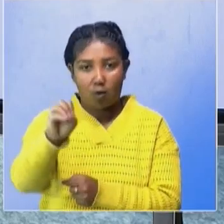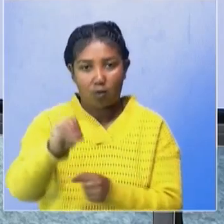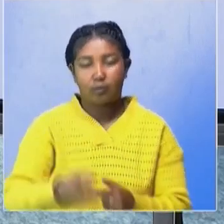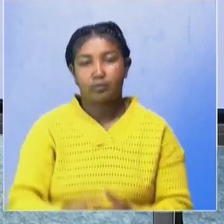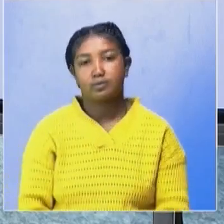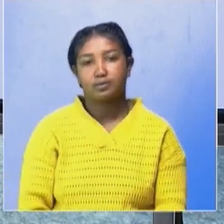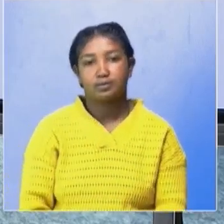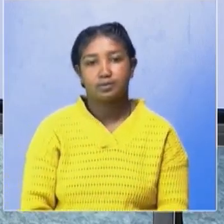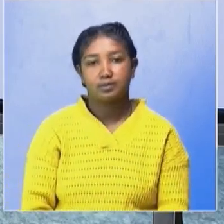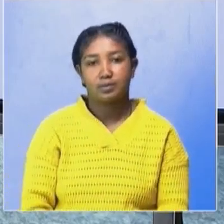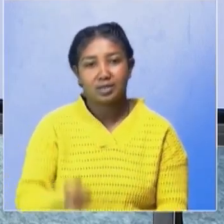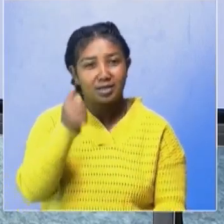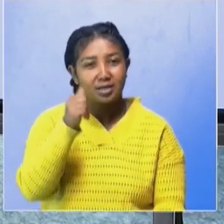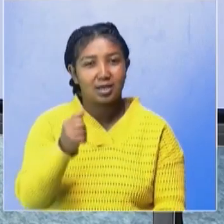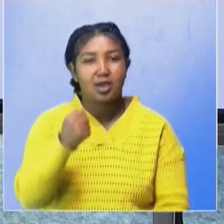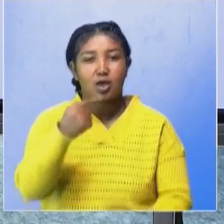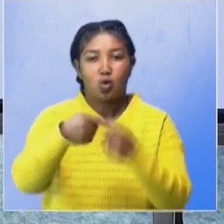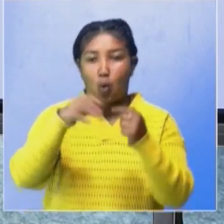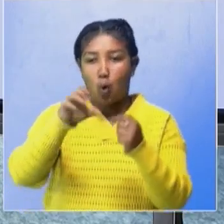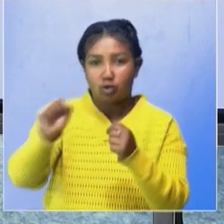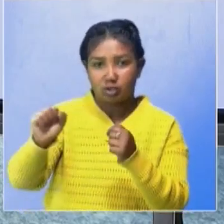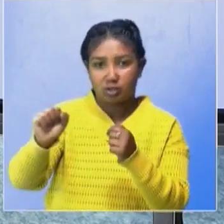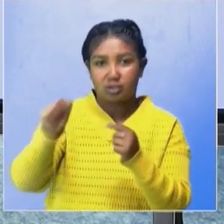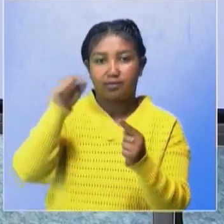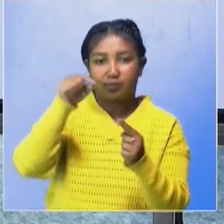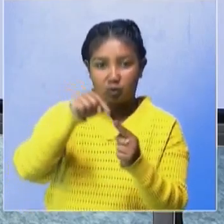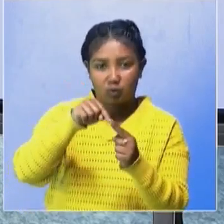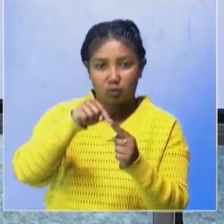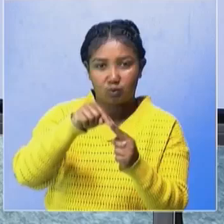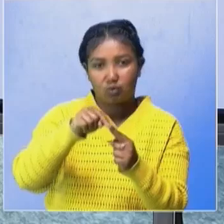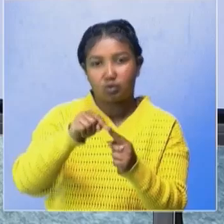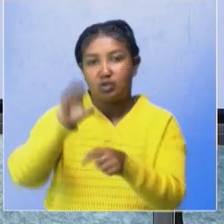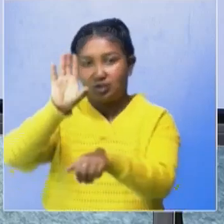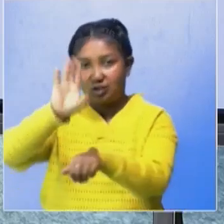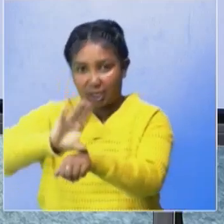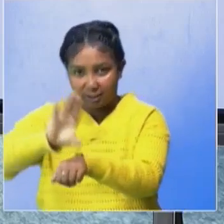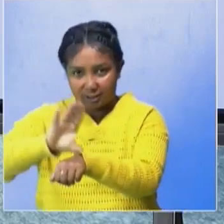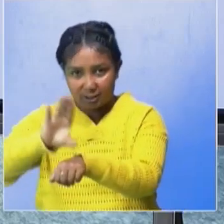ES. He goes to church.